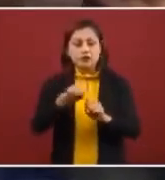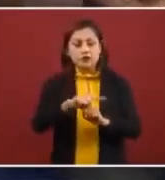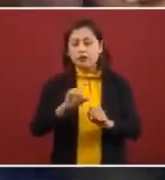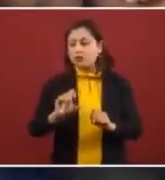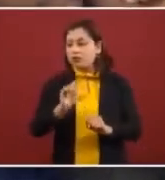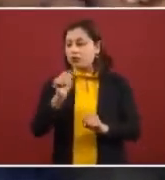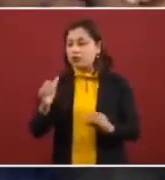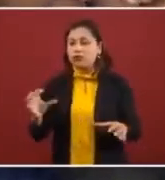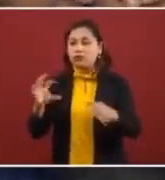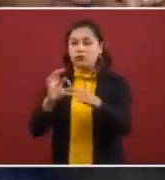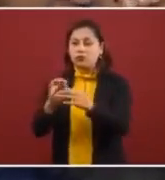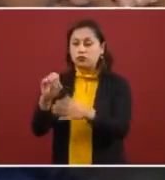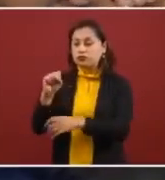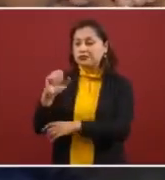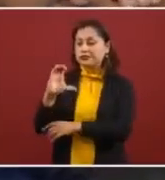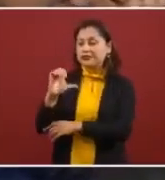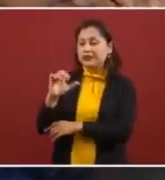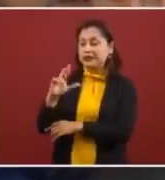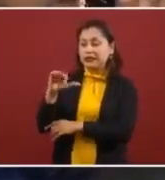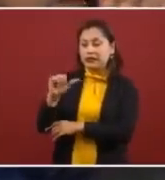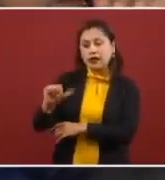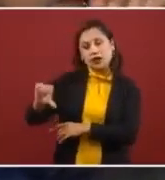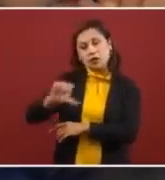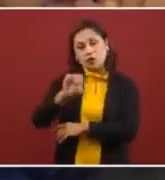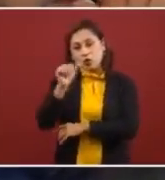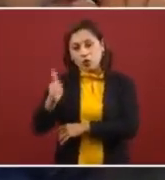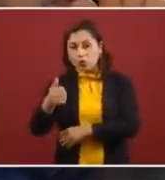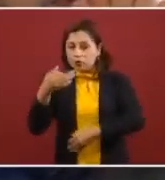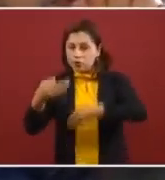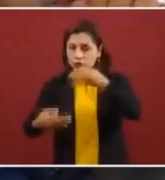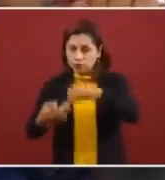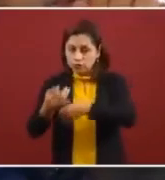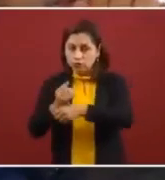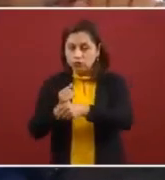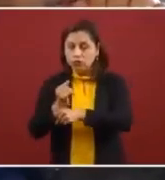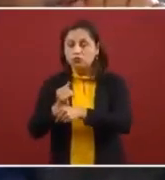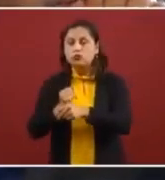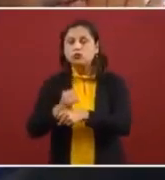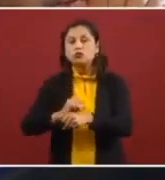they forgave taxes to some people that were involved in narcotics